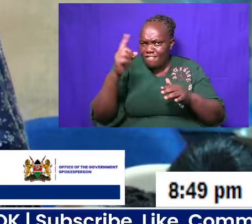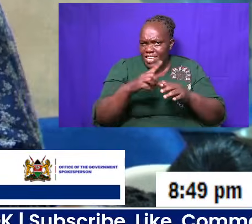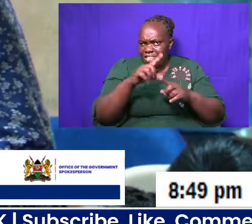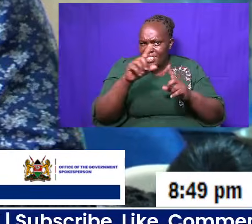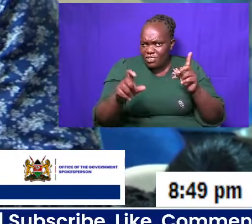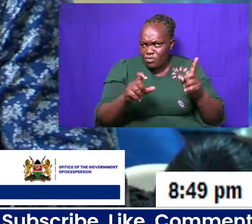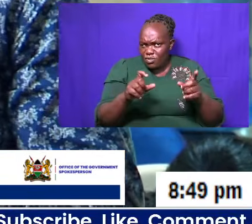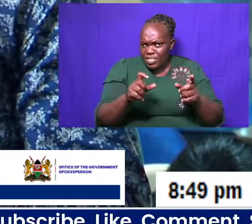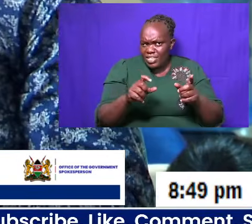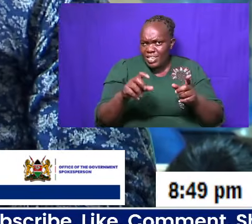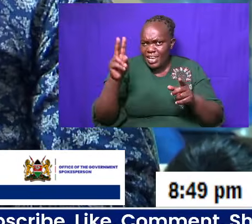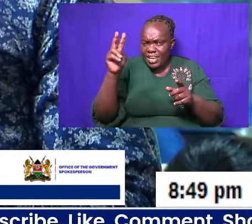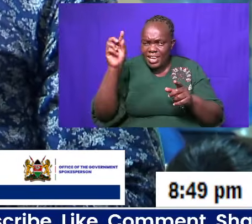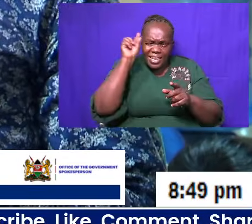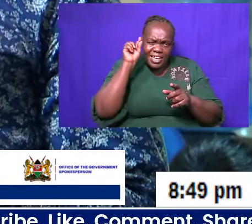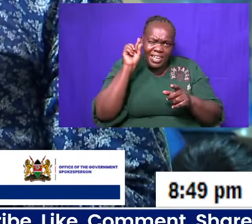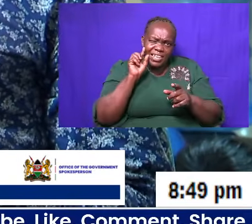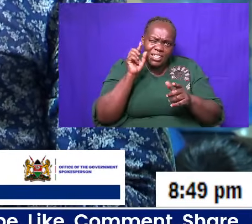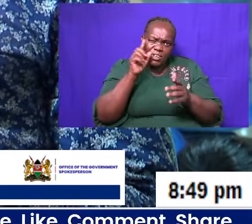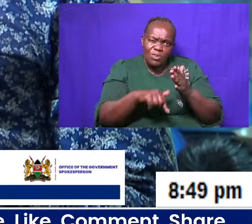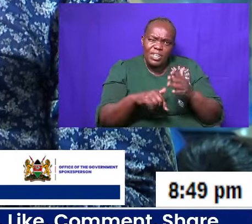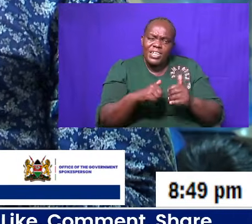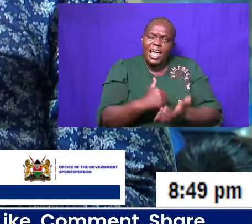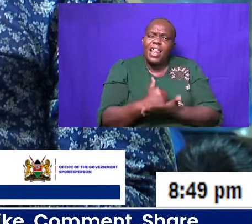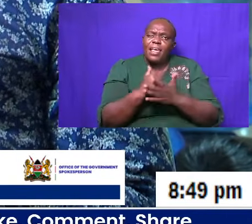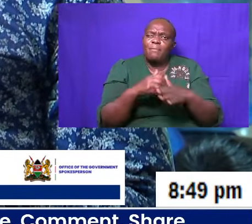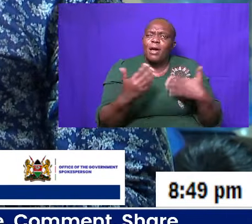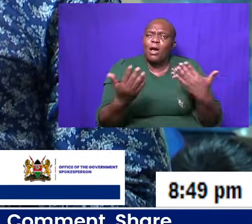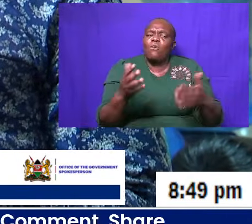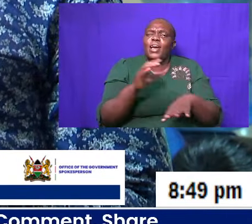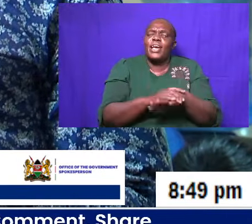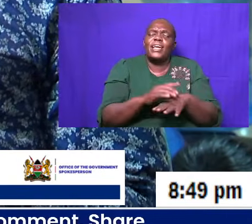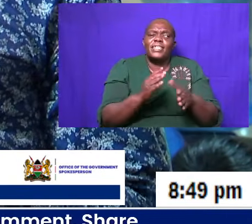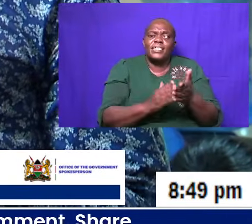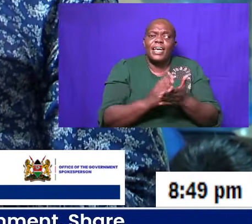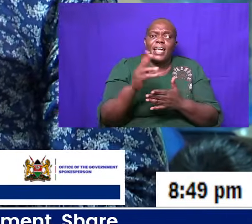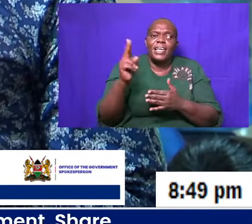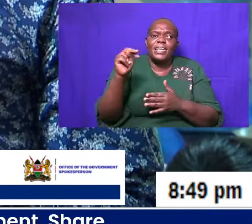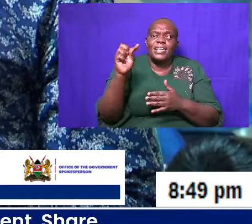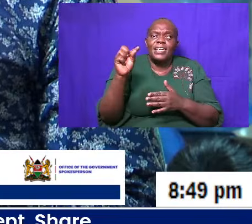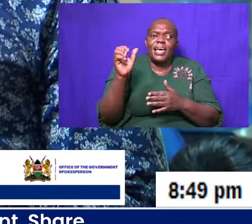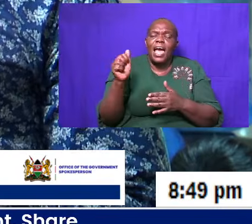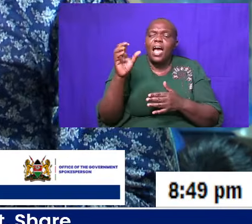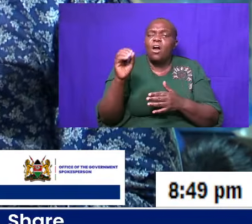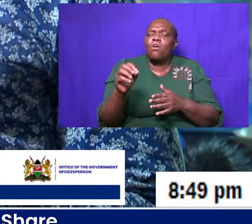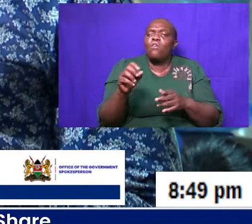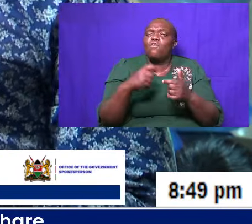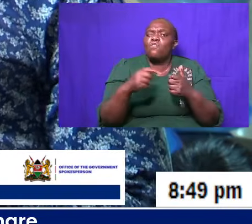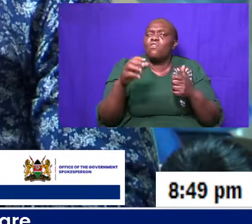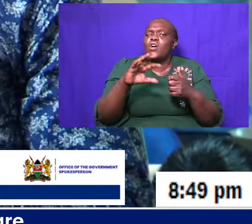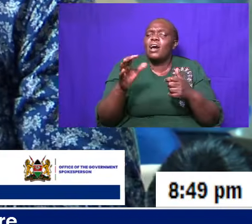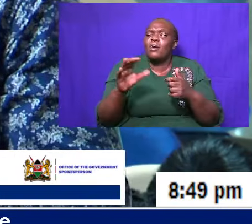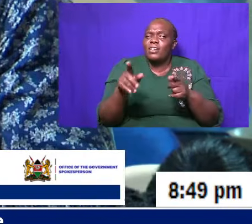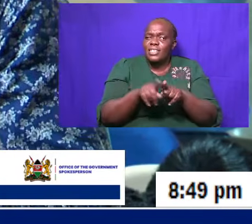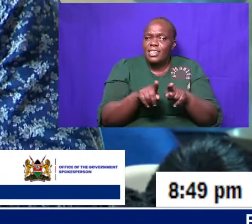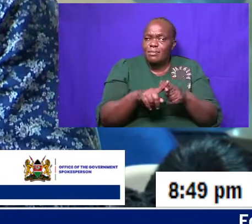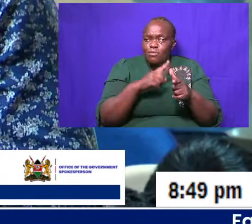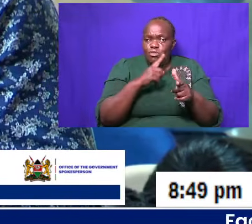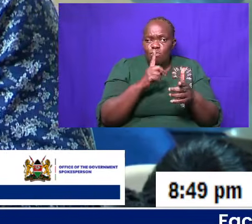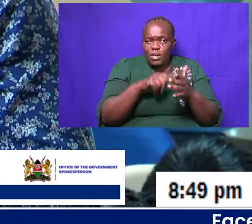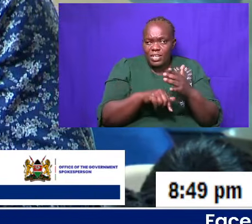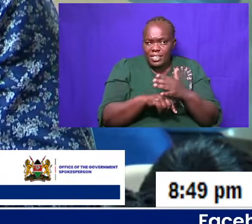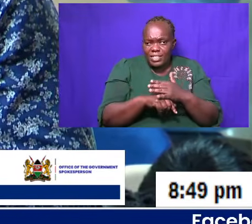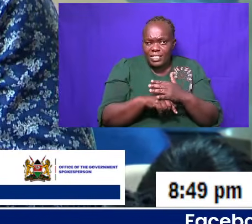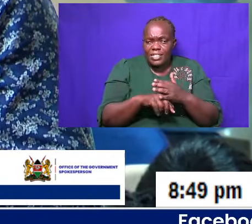ya ANGEC inasaidiaje jamii zisizo na sauti kupata haki zao? Alfred Momanyi kutoka kaunti ya Isiolo, Twitter.